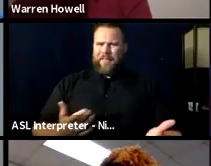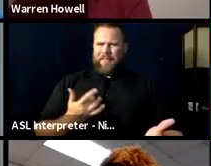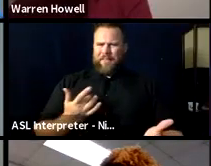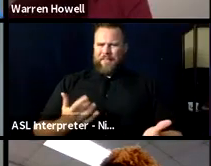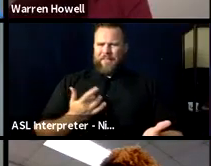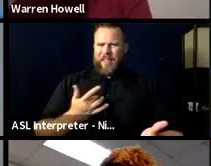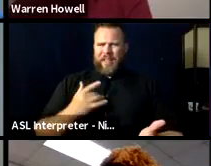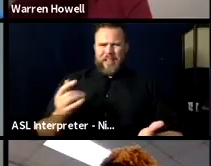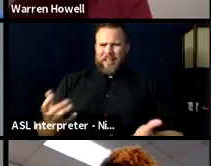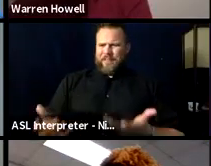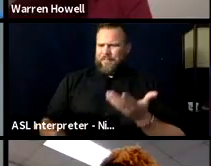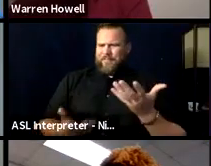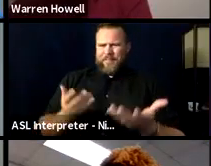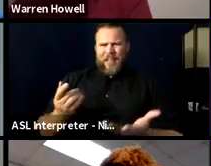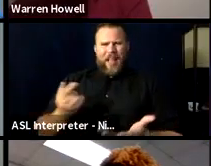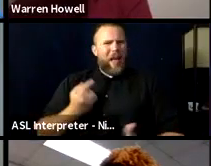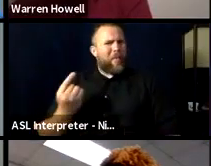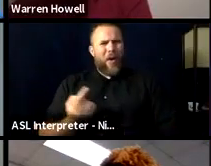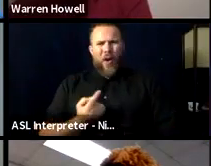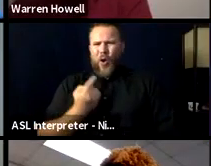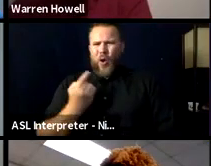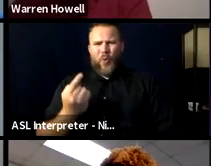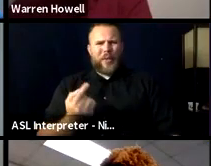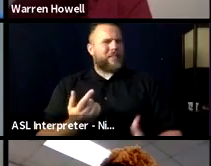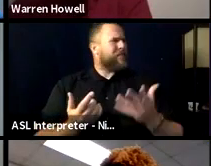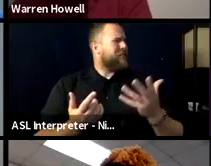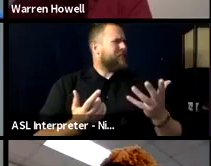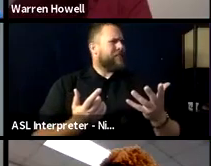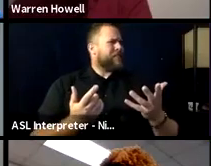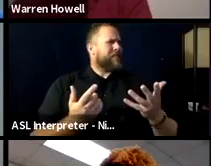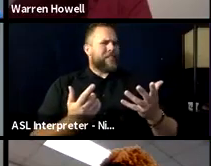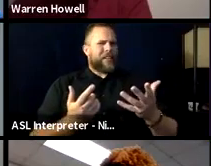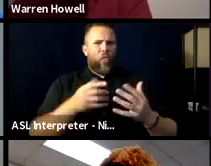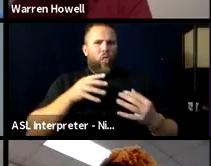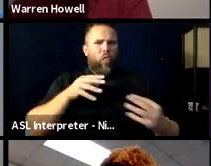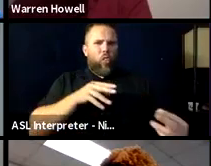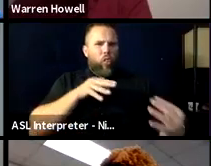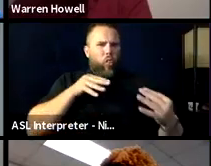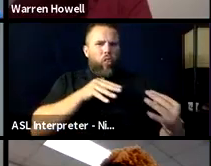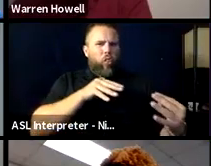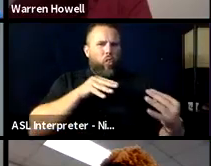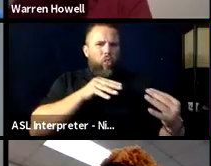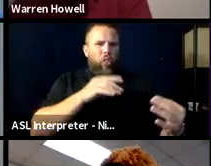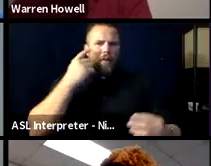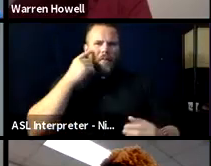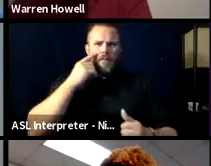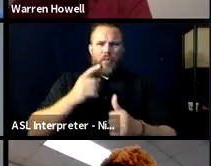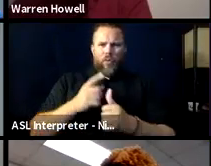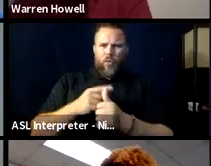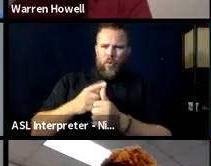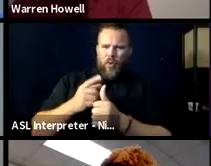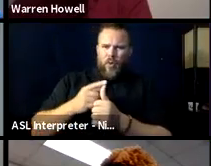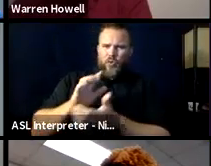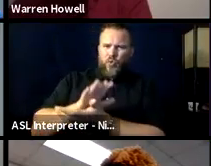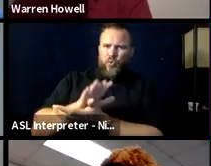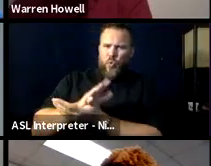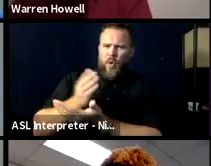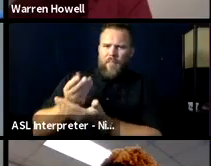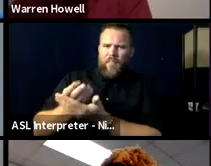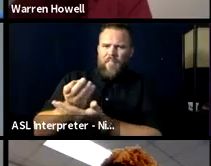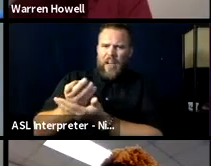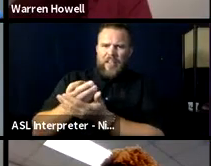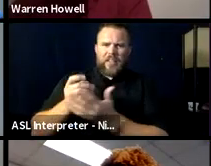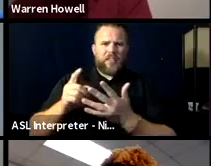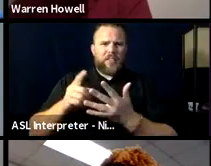of battle, battling against the lack of national leadership, battling for school funding, battling against the anti-maskers,